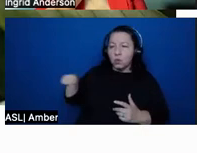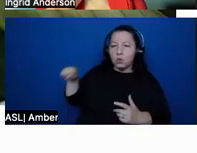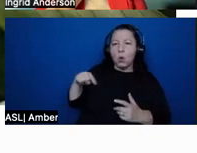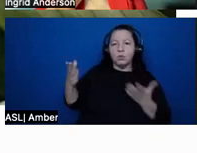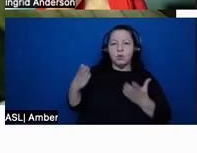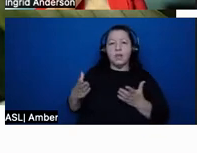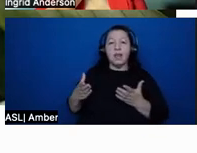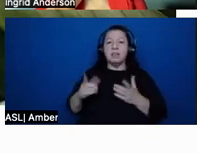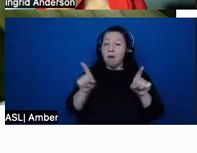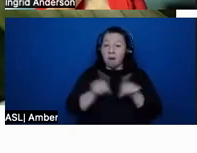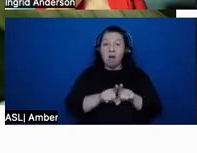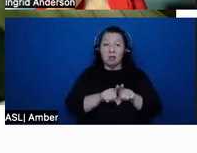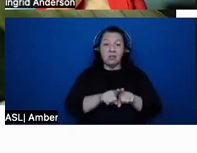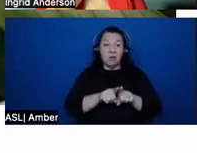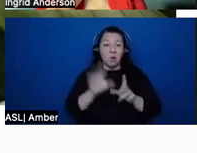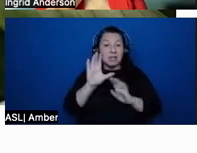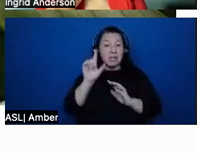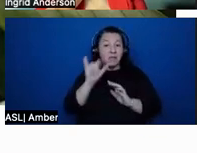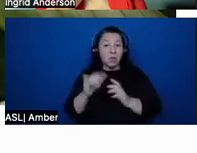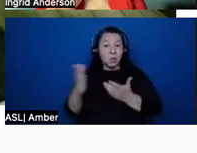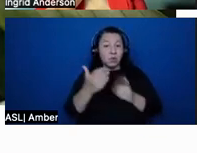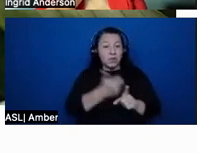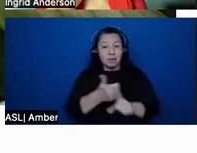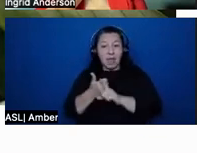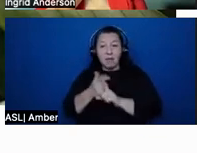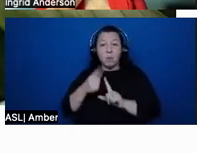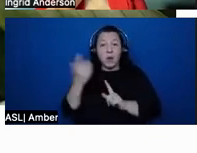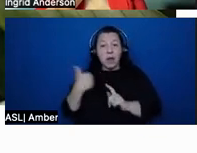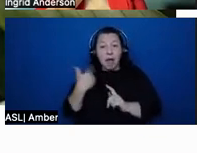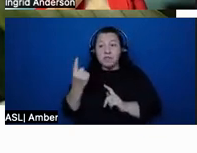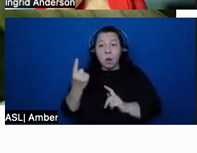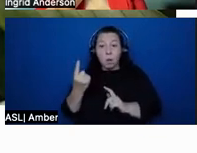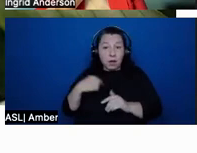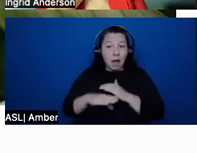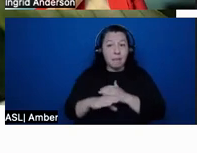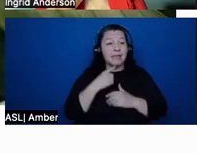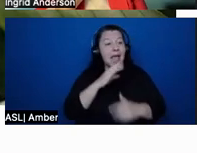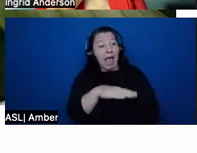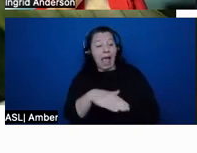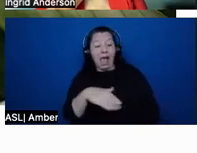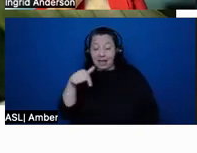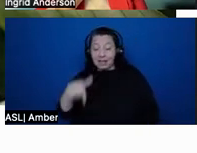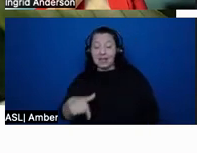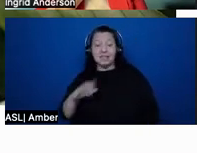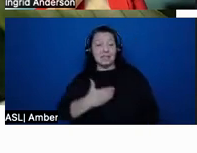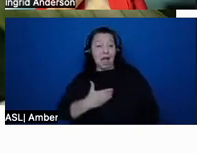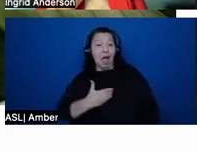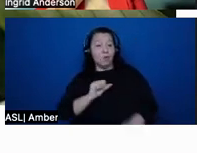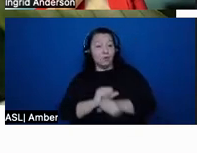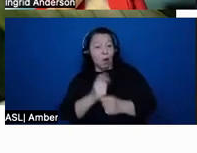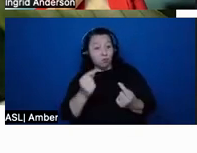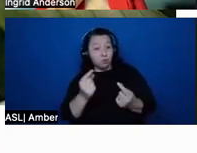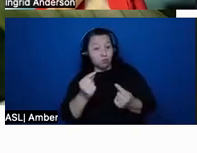actually have someone like come in and be like, hey, this is what we do. We're here, we're 24/7, this is what we do. And